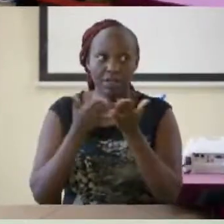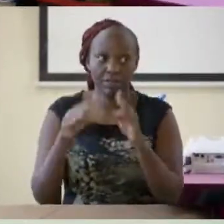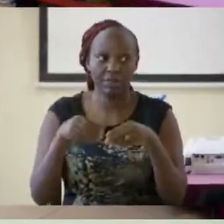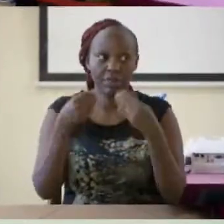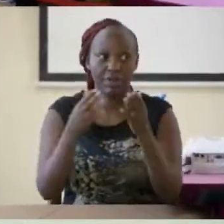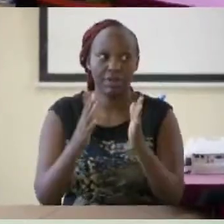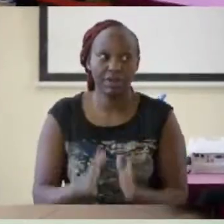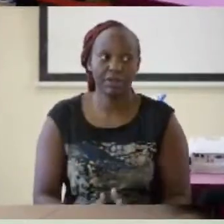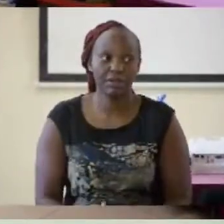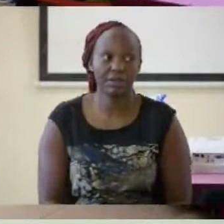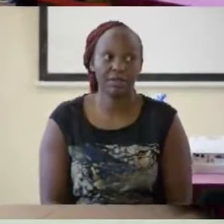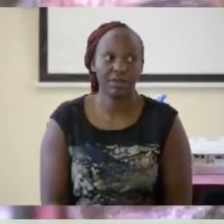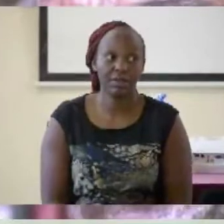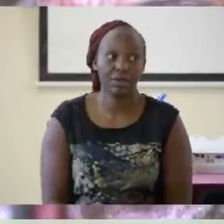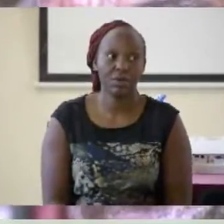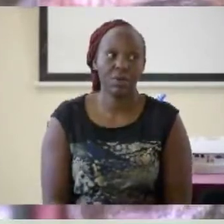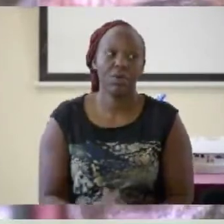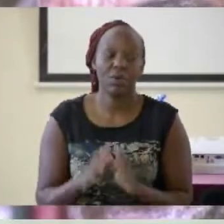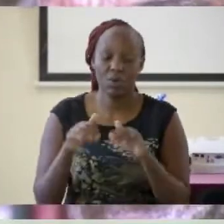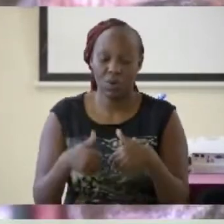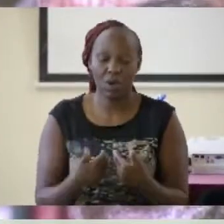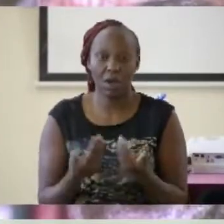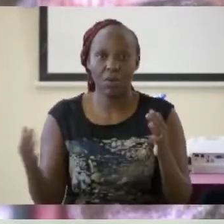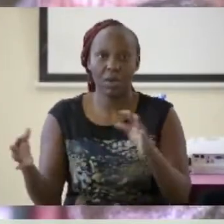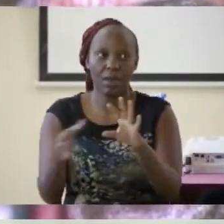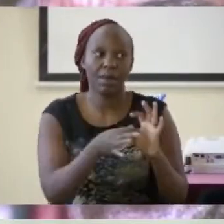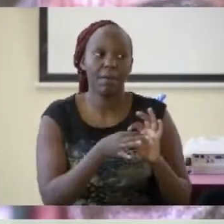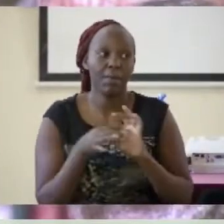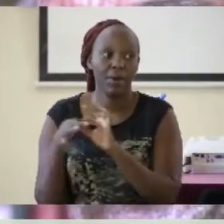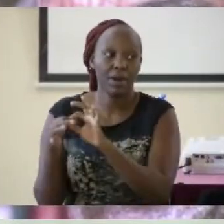providers? How do we harmonize,